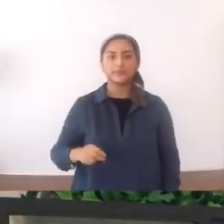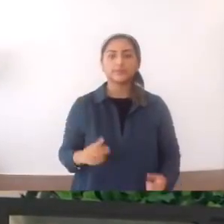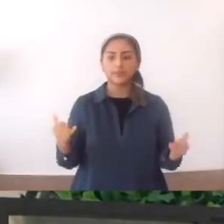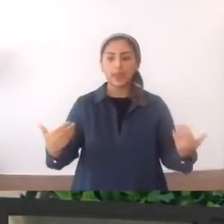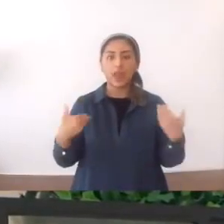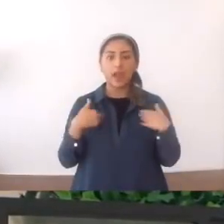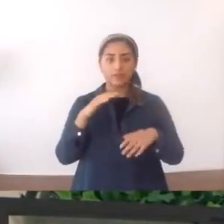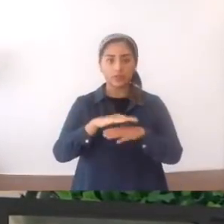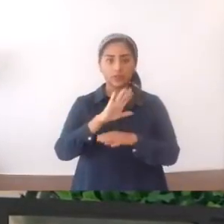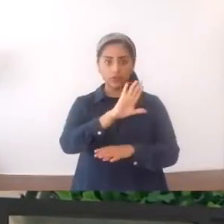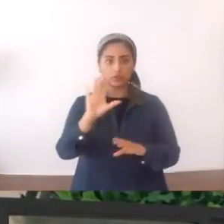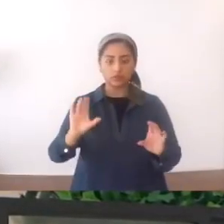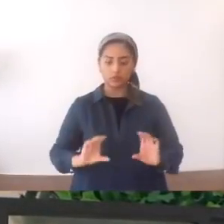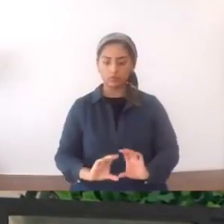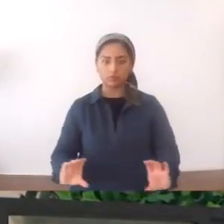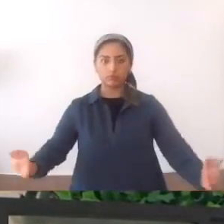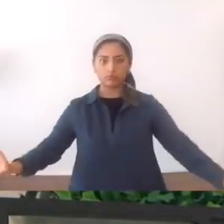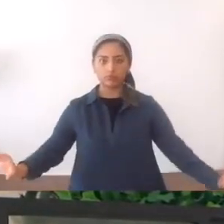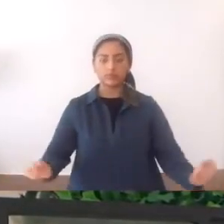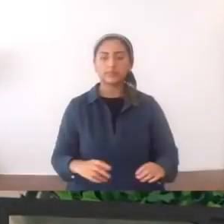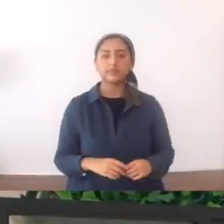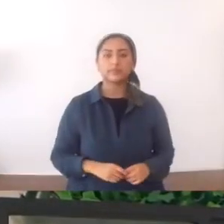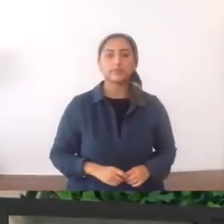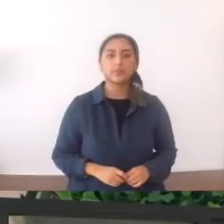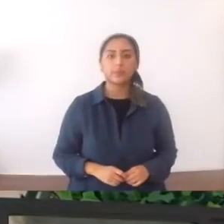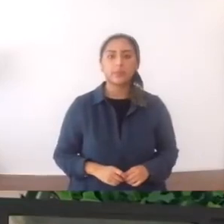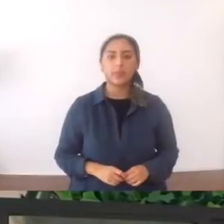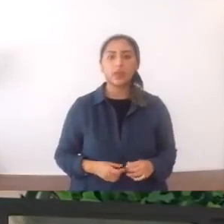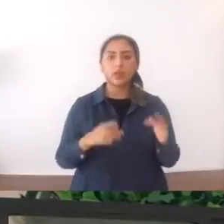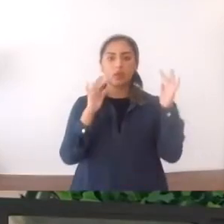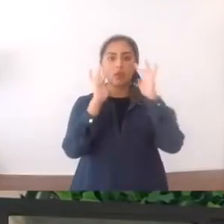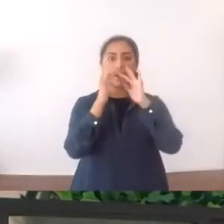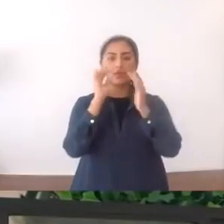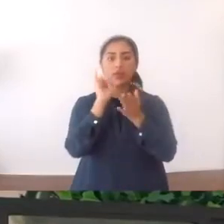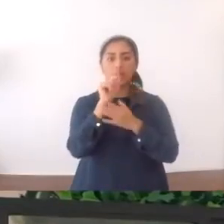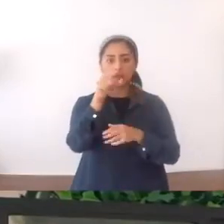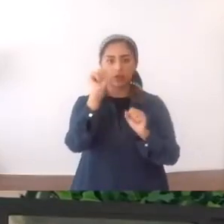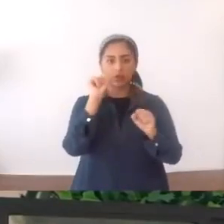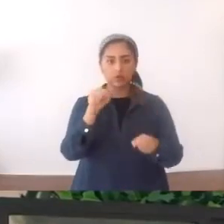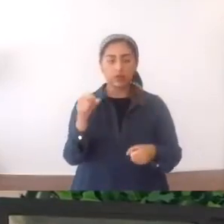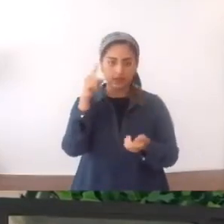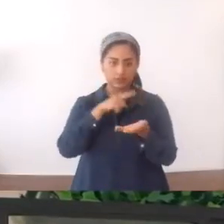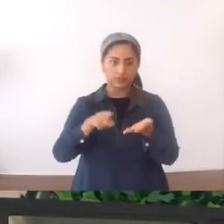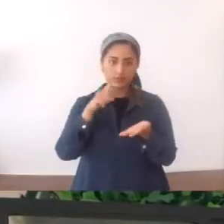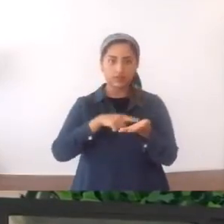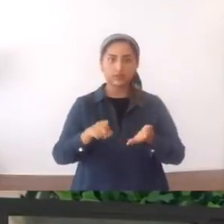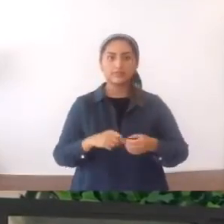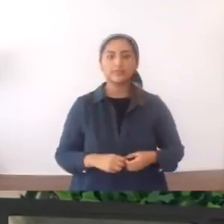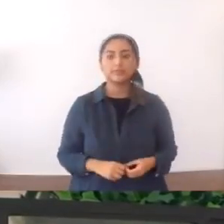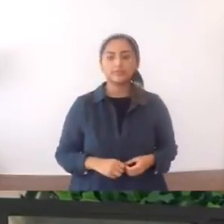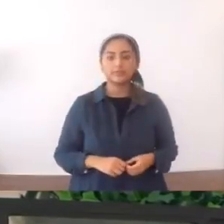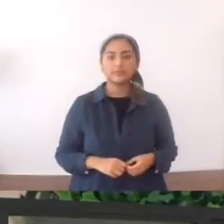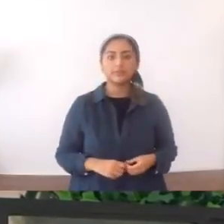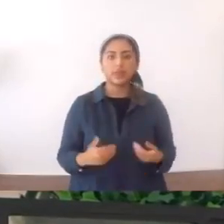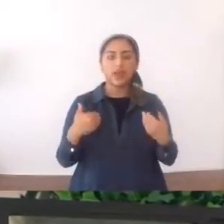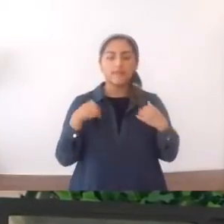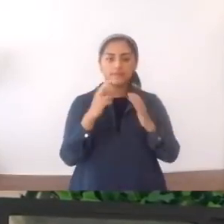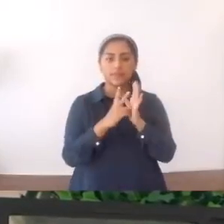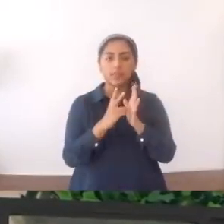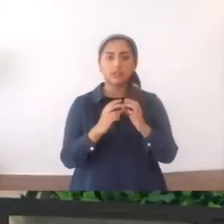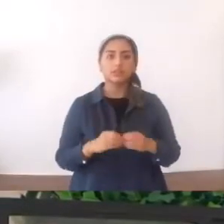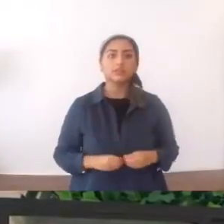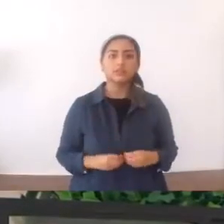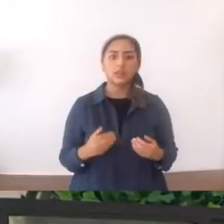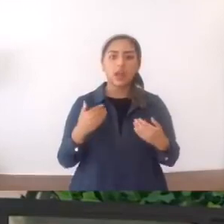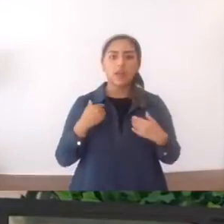Mexico. momento están apareciendo en su pantalla And this moment are appearing on your los screen, sitios en internet que puede usted consultar. or websites that you can check.